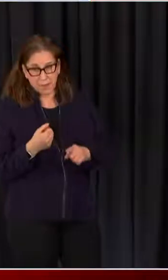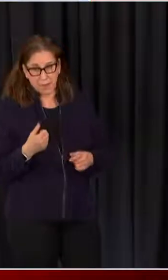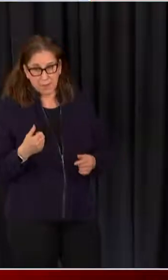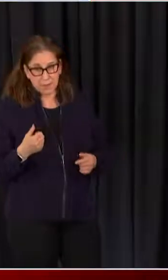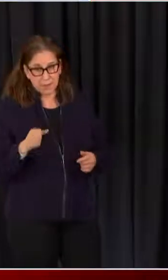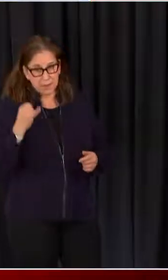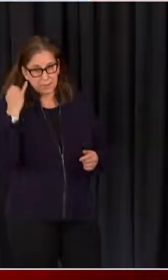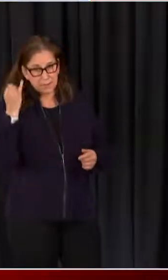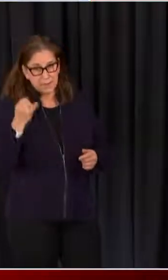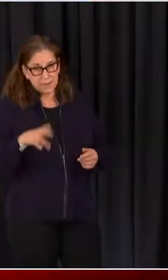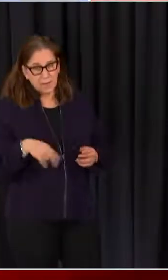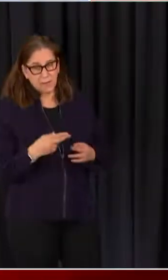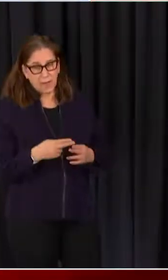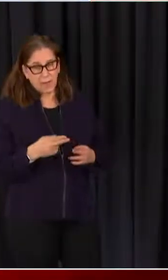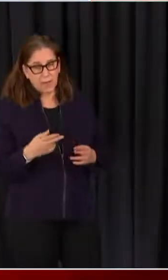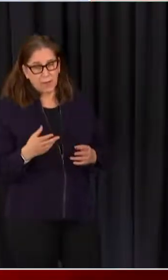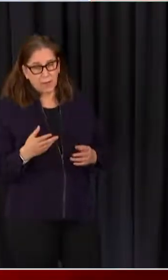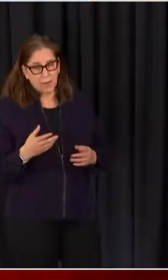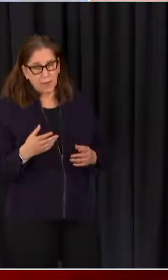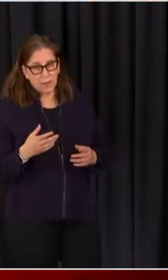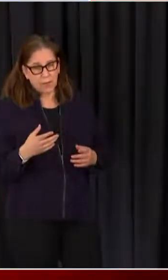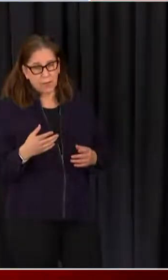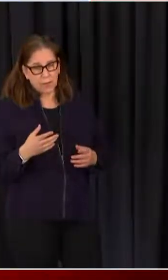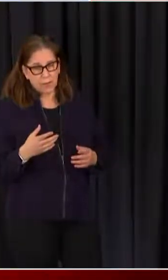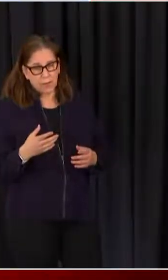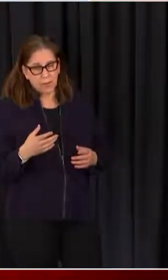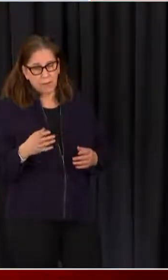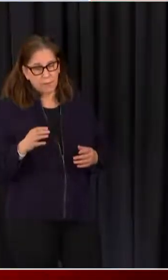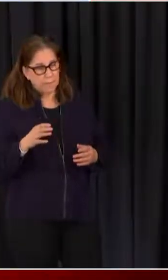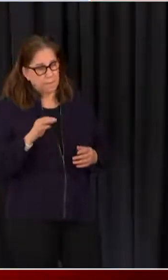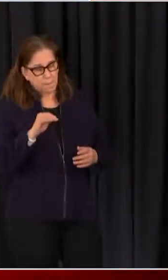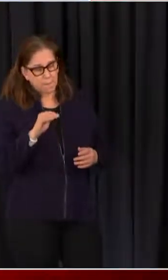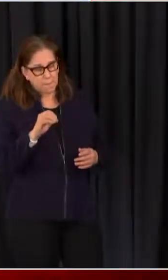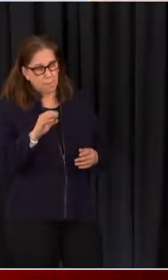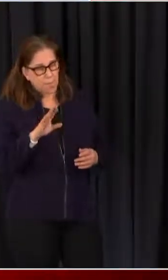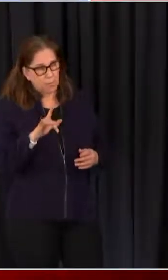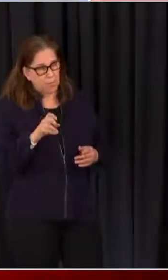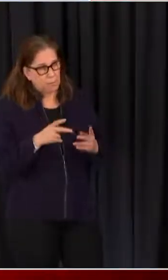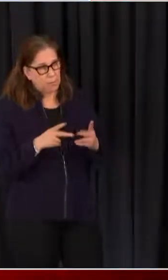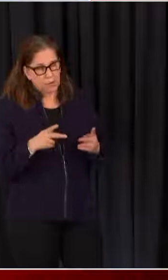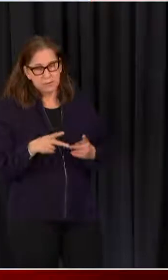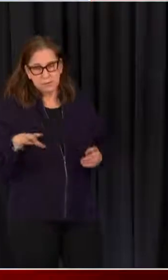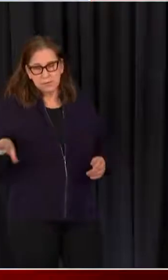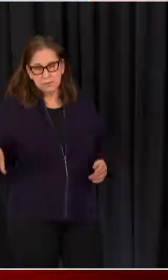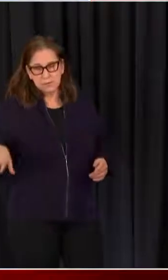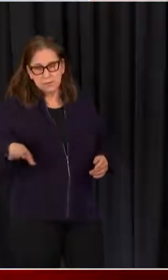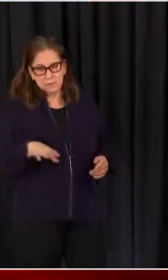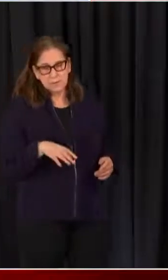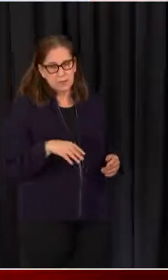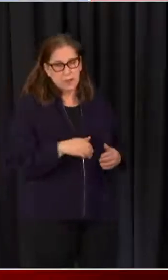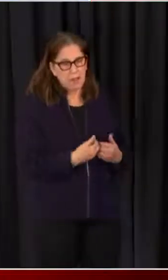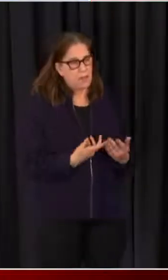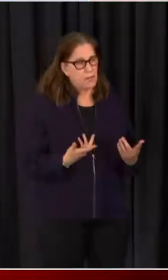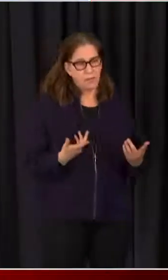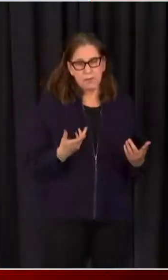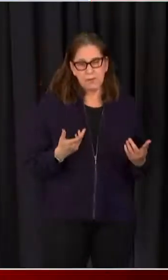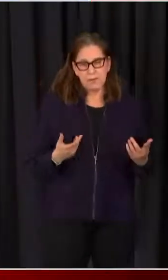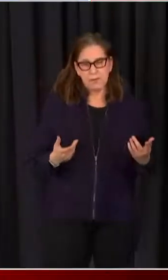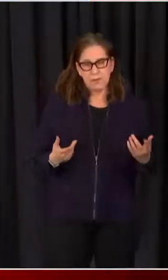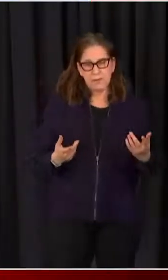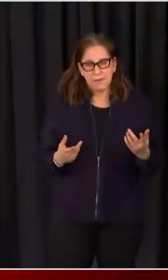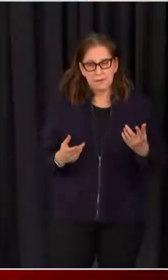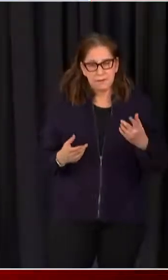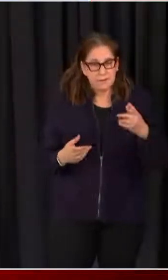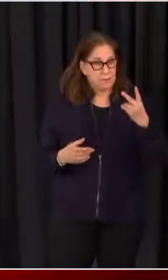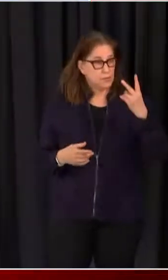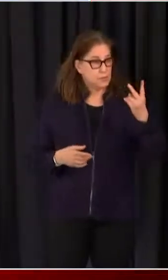about more mobile sites, if you would ever consider a walk-up site. How are you thinking about it just because it's so different from